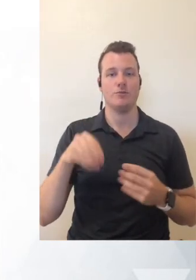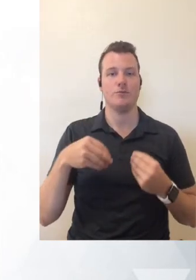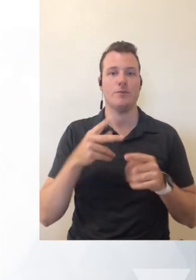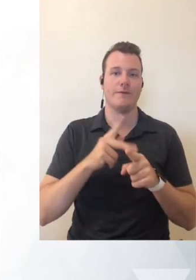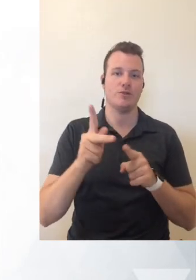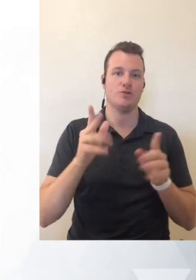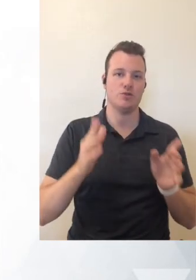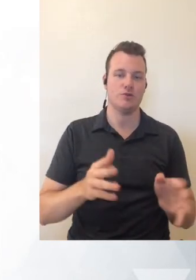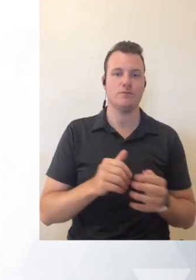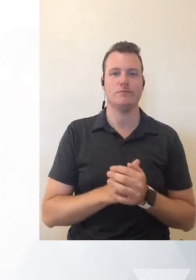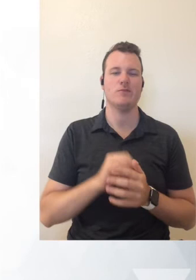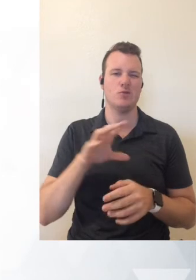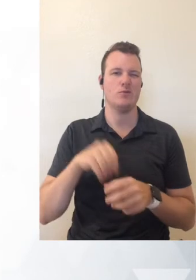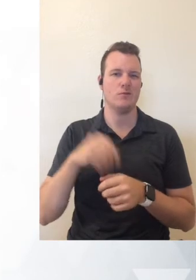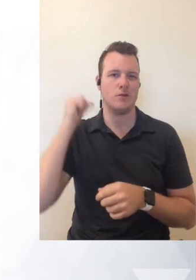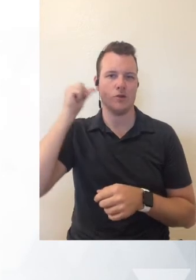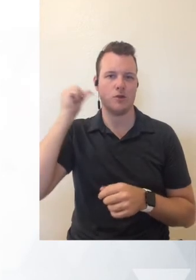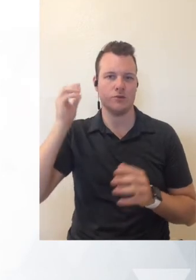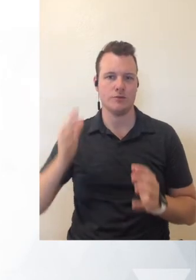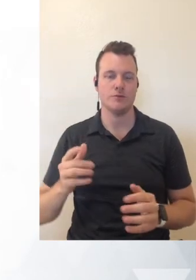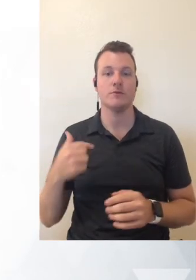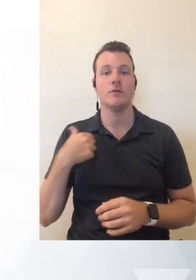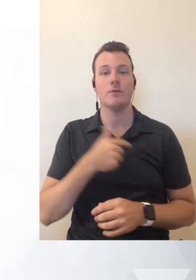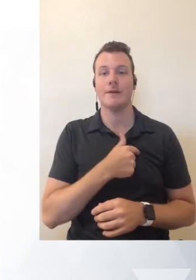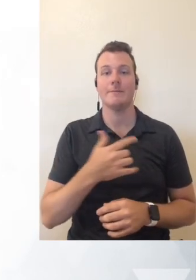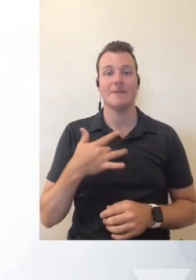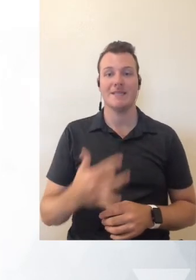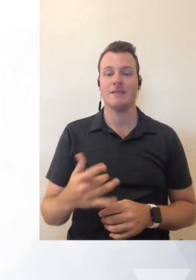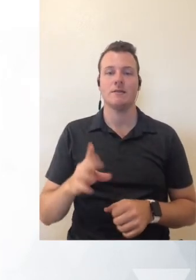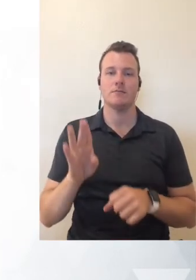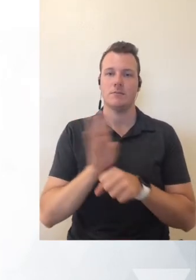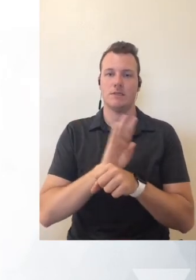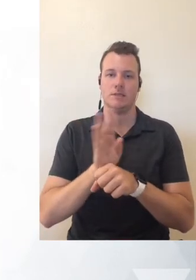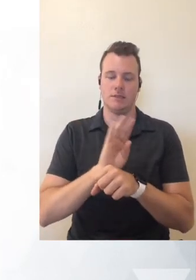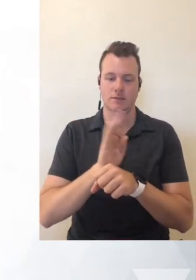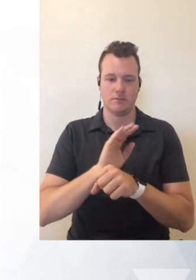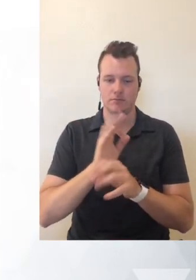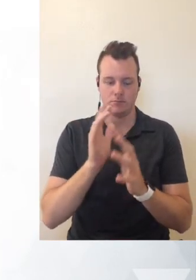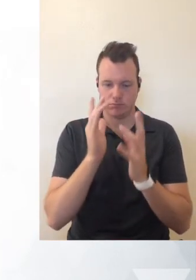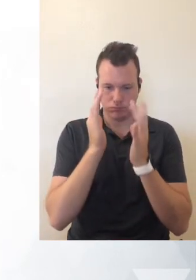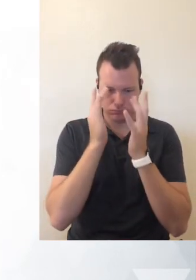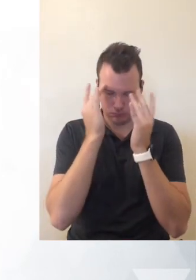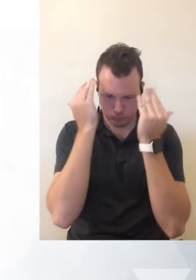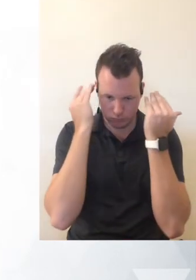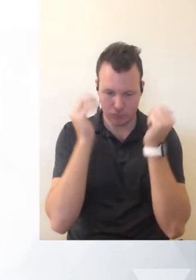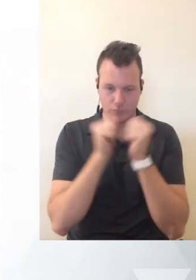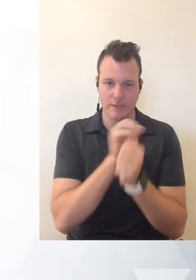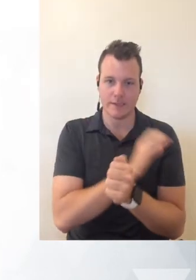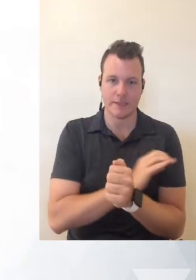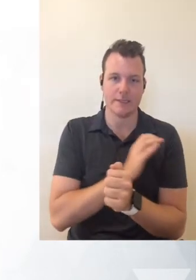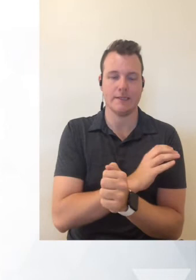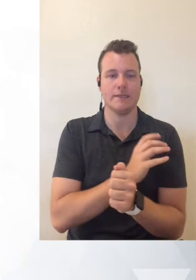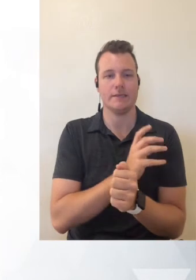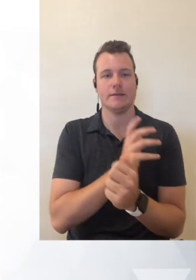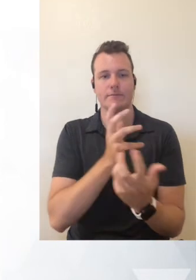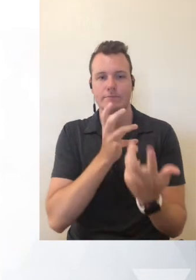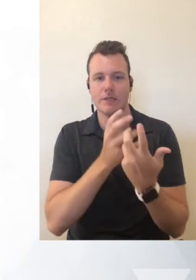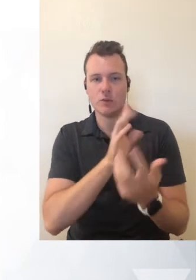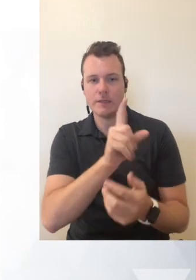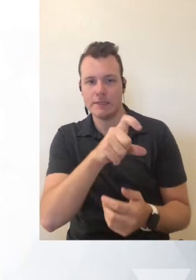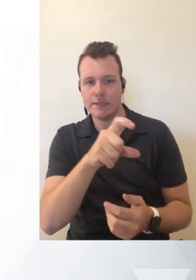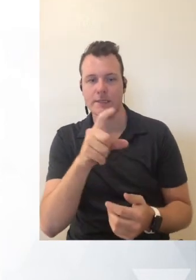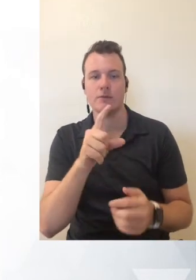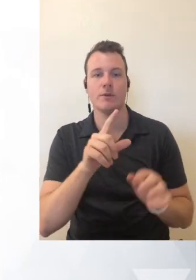professionals, including audiologists. What happens is we get so busy with the clinic and meeting the needs of